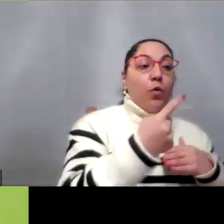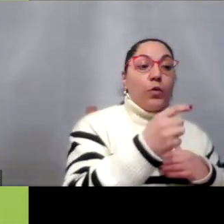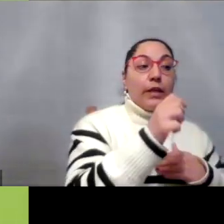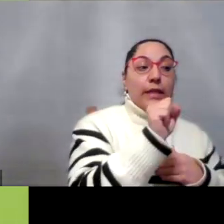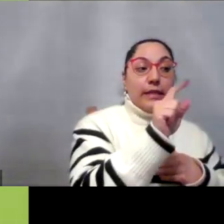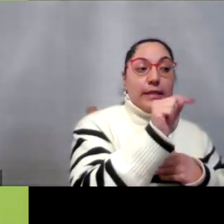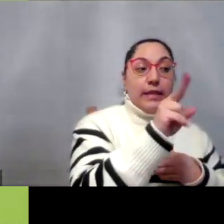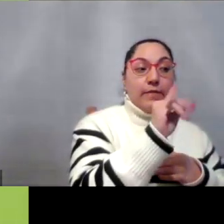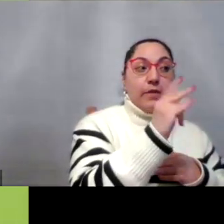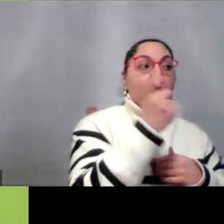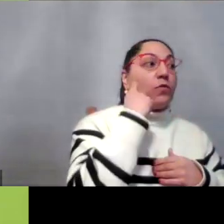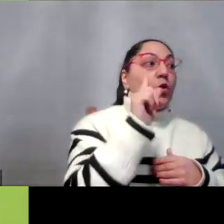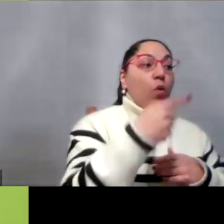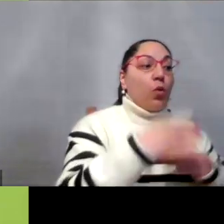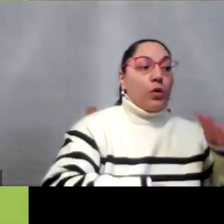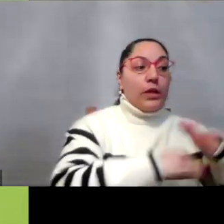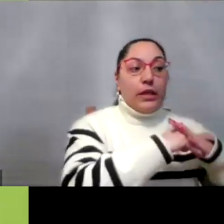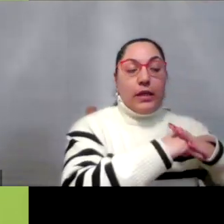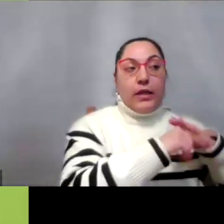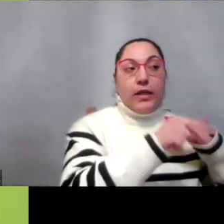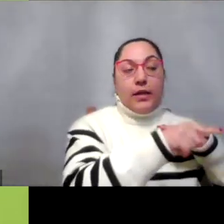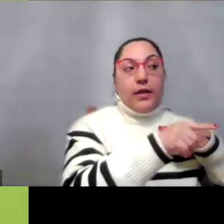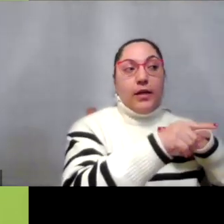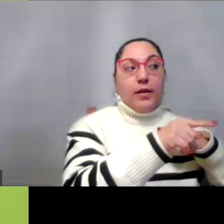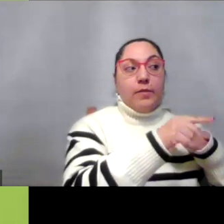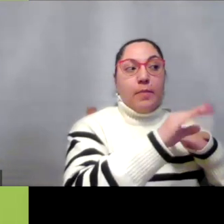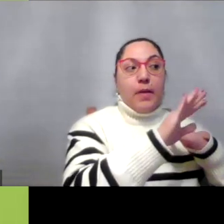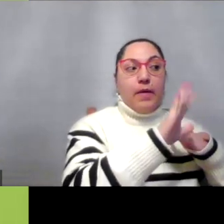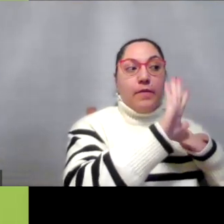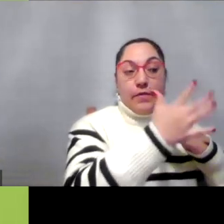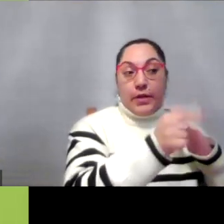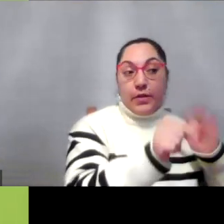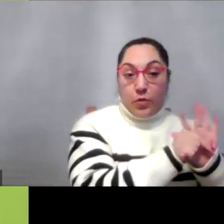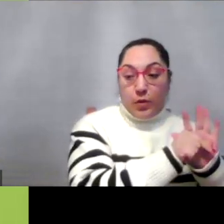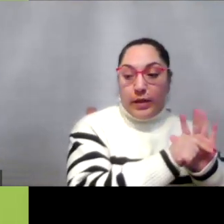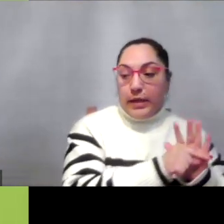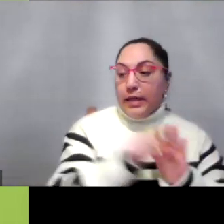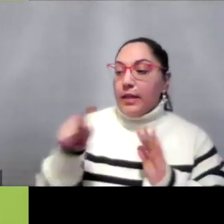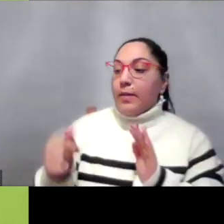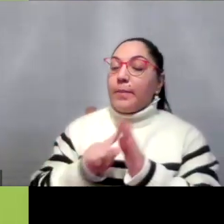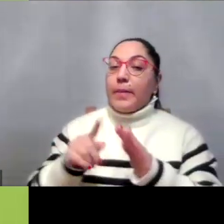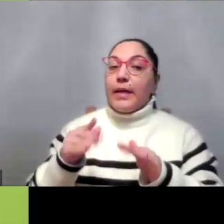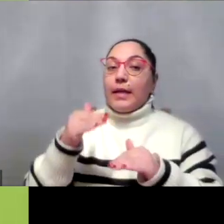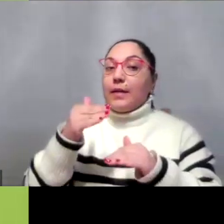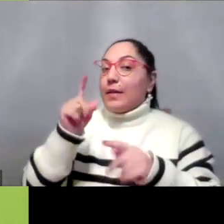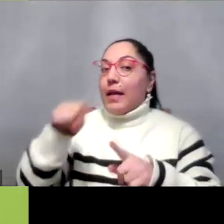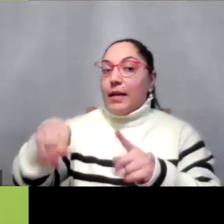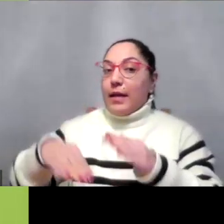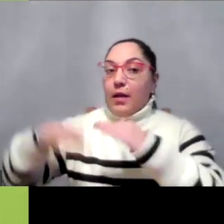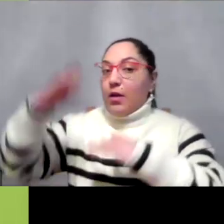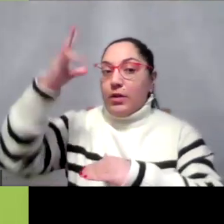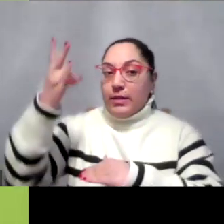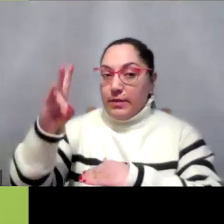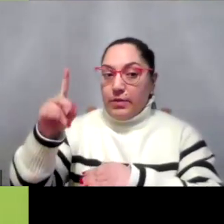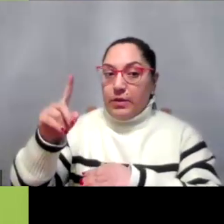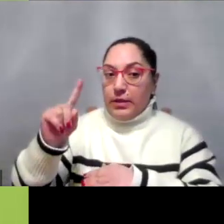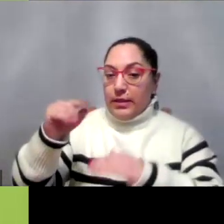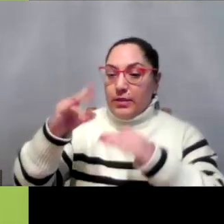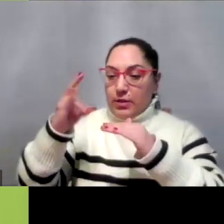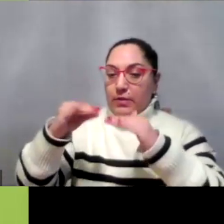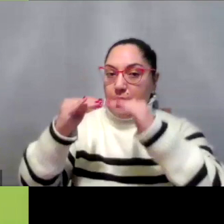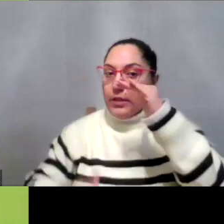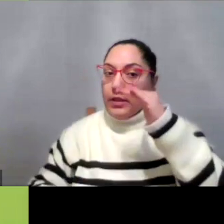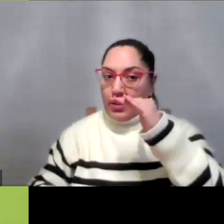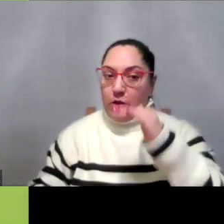age, and generally they go up to middle school and high school, but the cutoff age is usually 17 and a half.